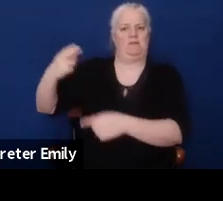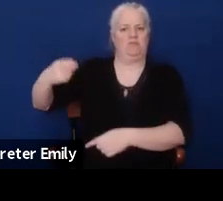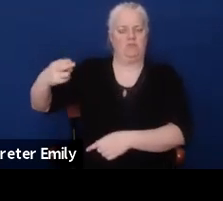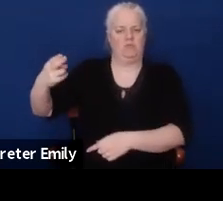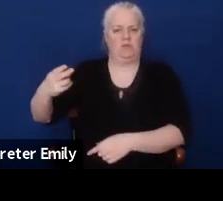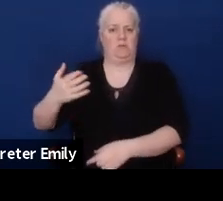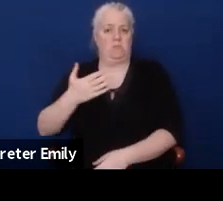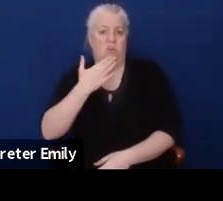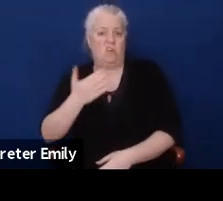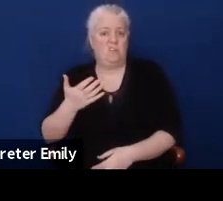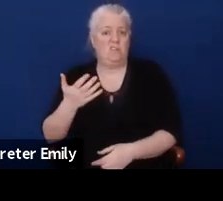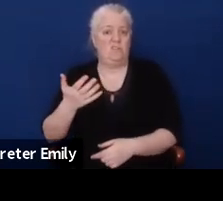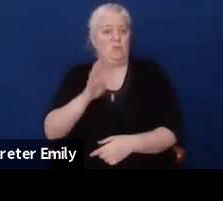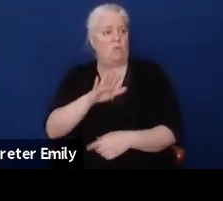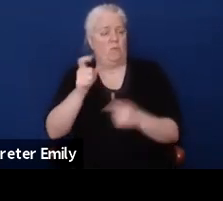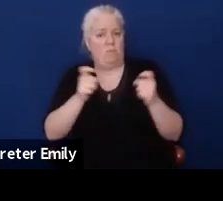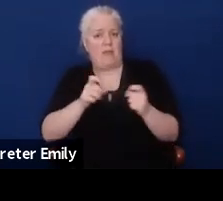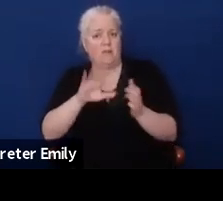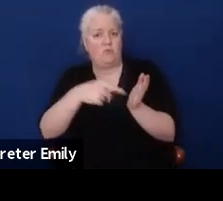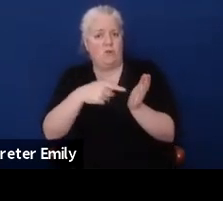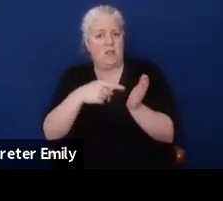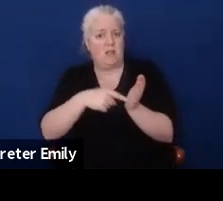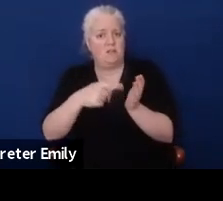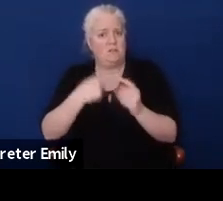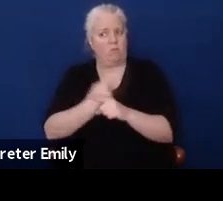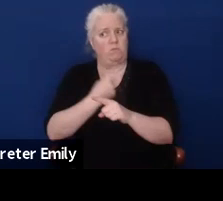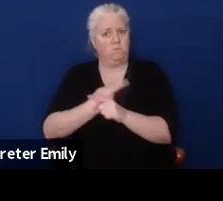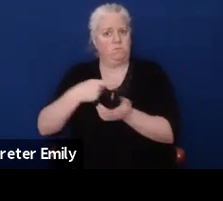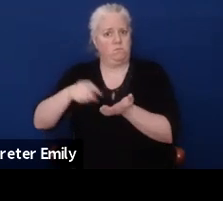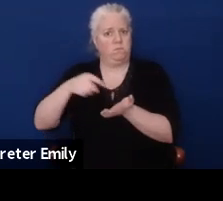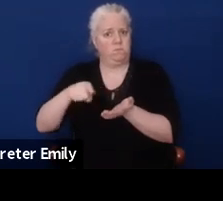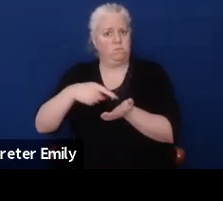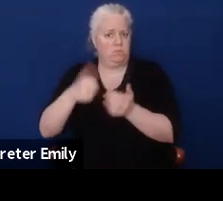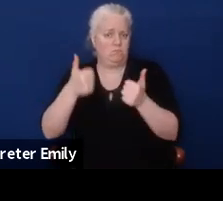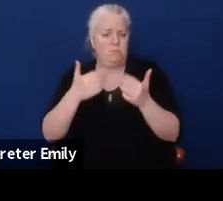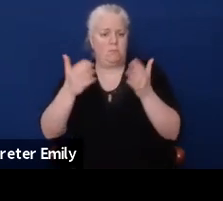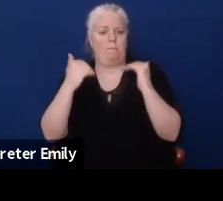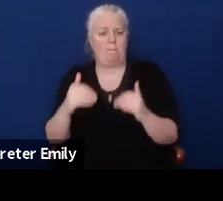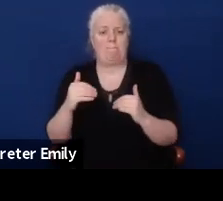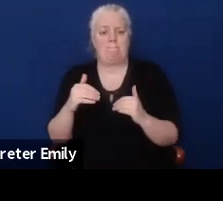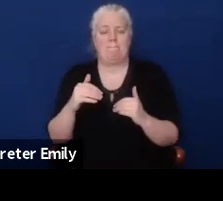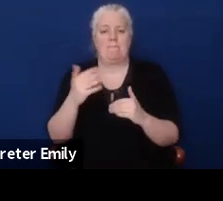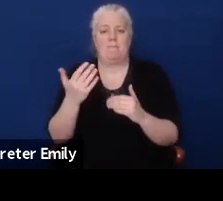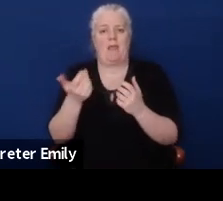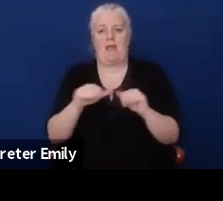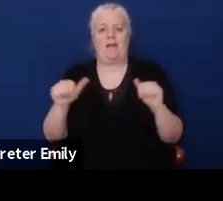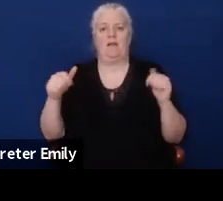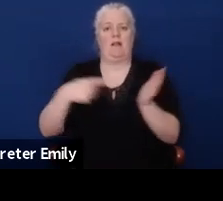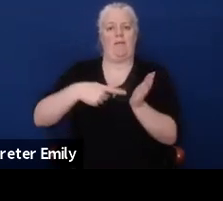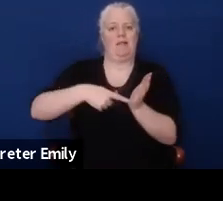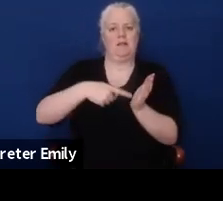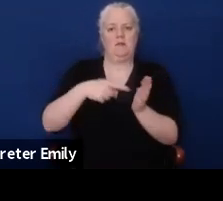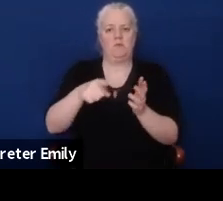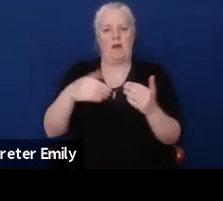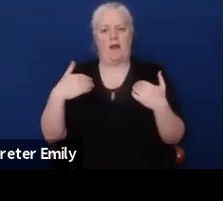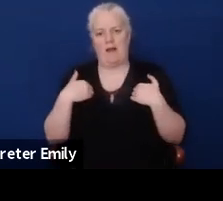your debts. They checked your outstanding liabilities. So besides the mortgage and things like that, any kind